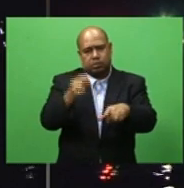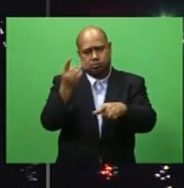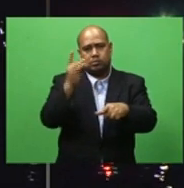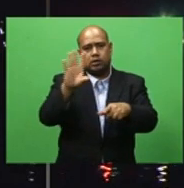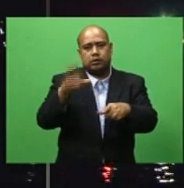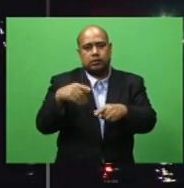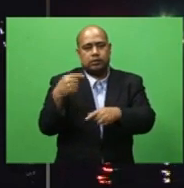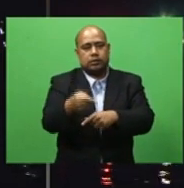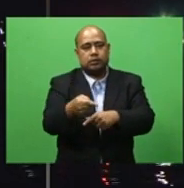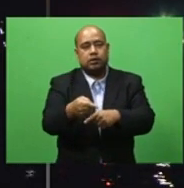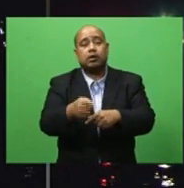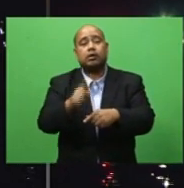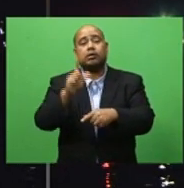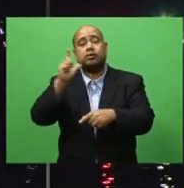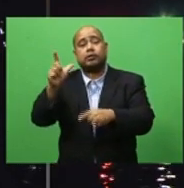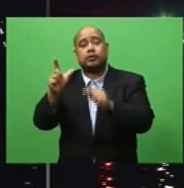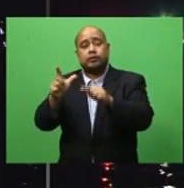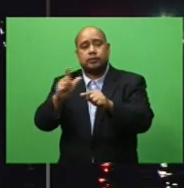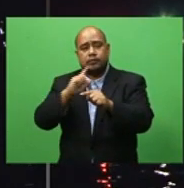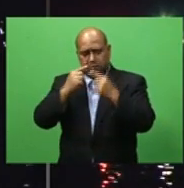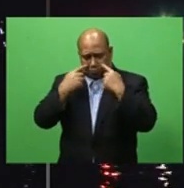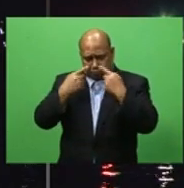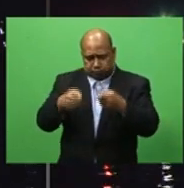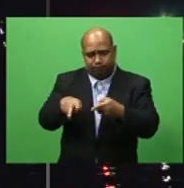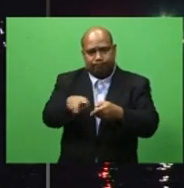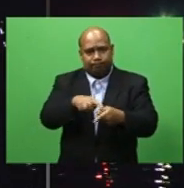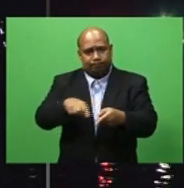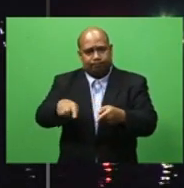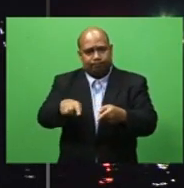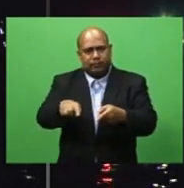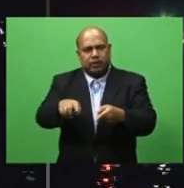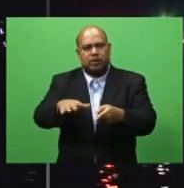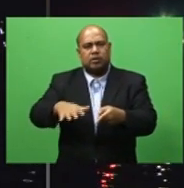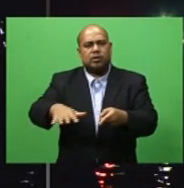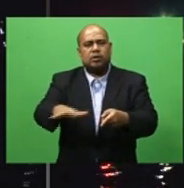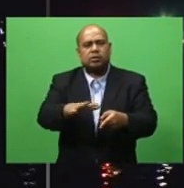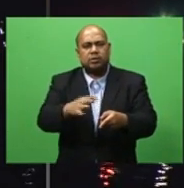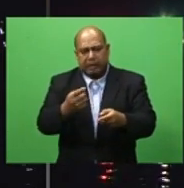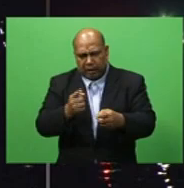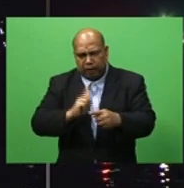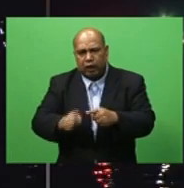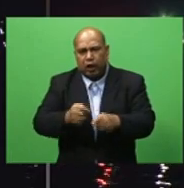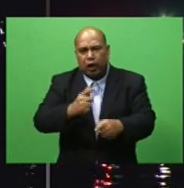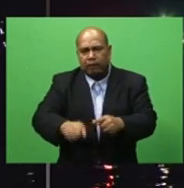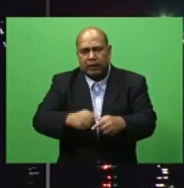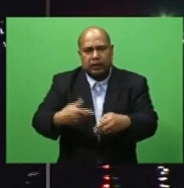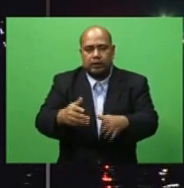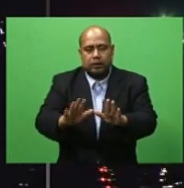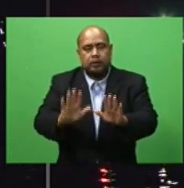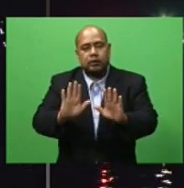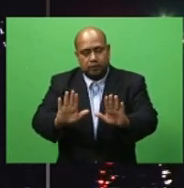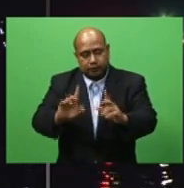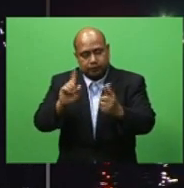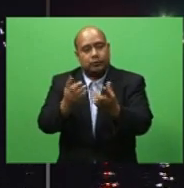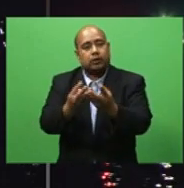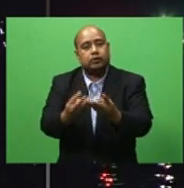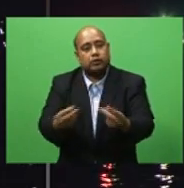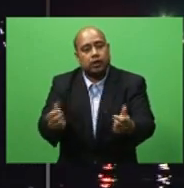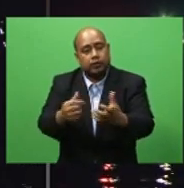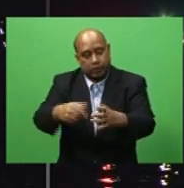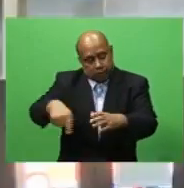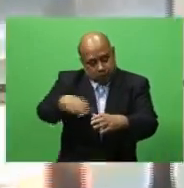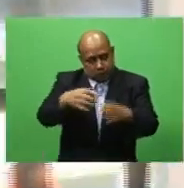However, Saneem has clarified this is all too premature as suspended SEDELPA tries to sort out its internal